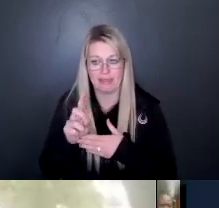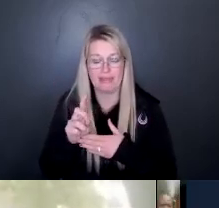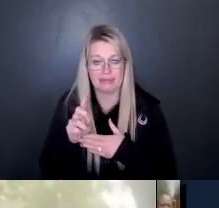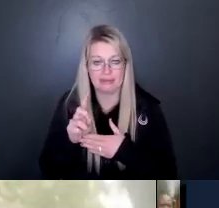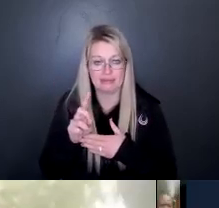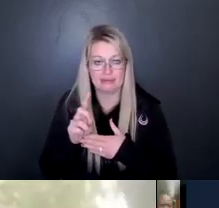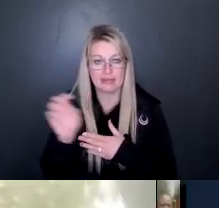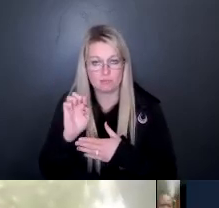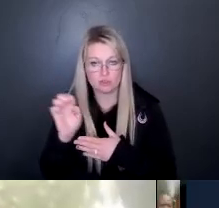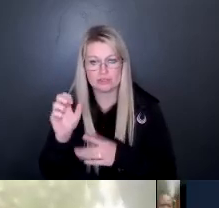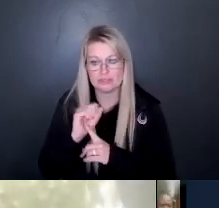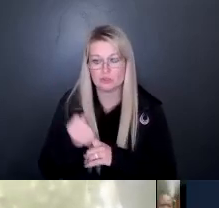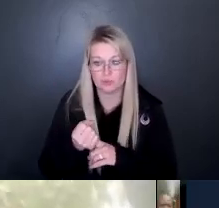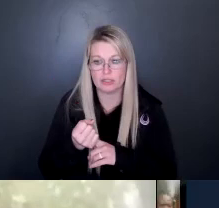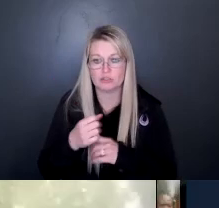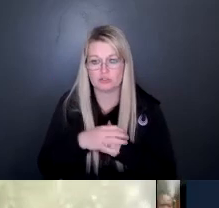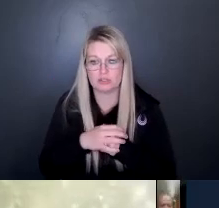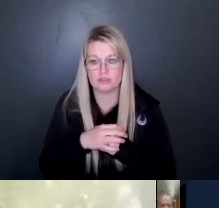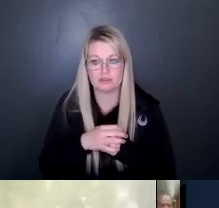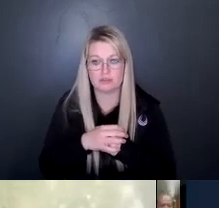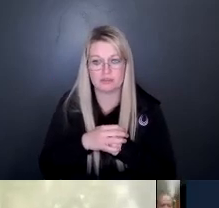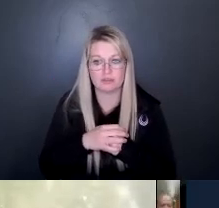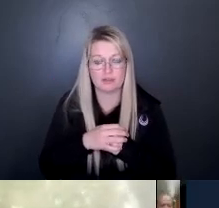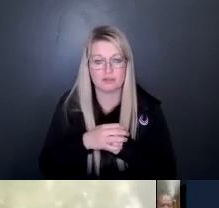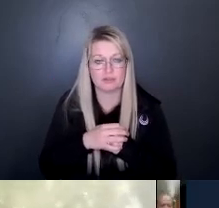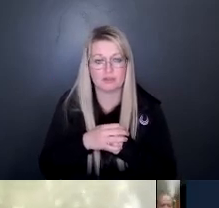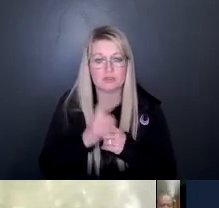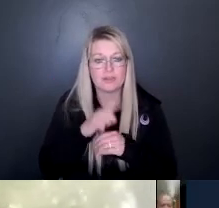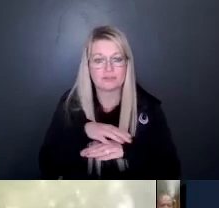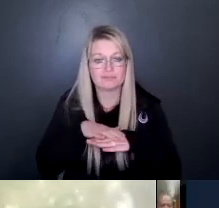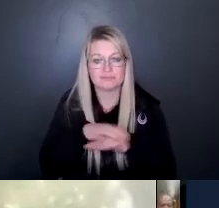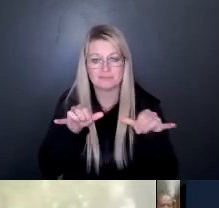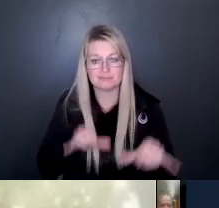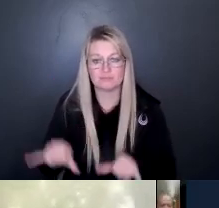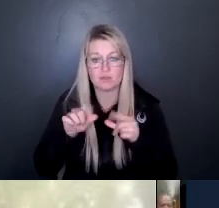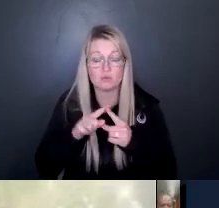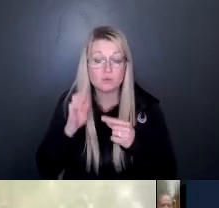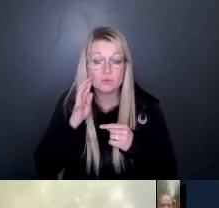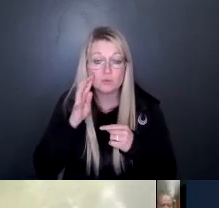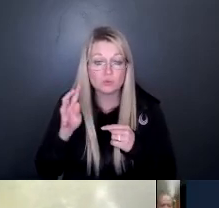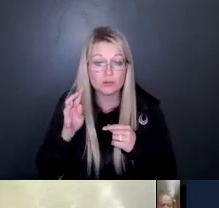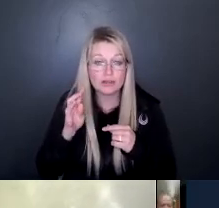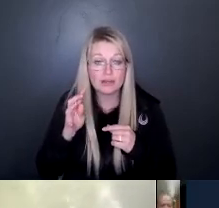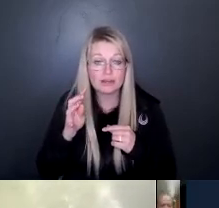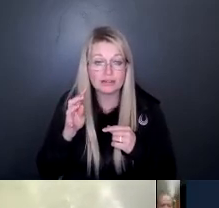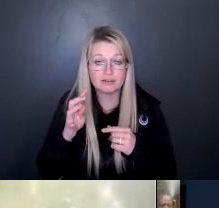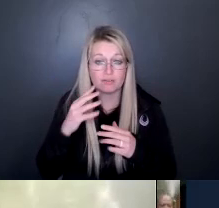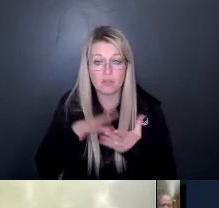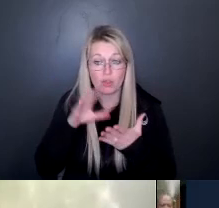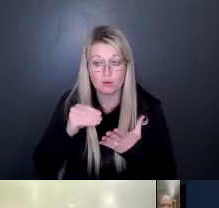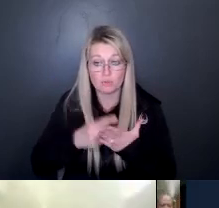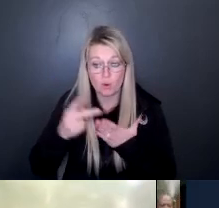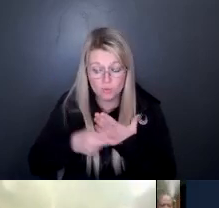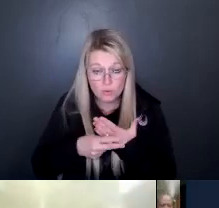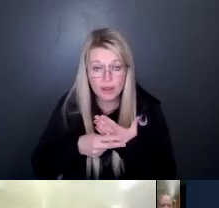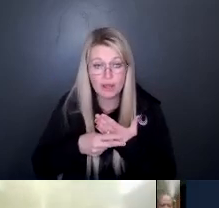emergency situation. So we use minimum standards to create the accelerated learning program. And